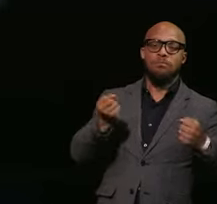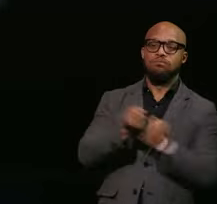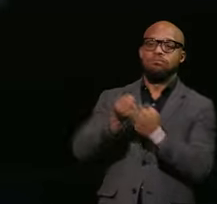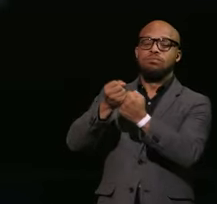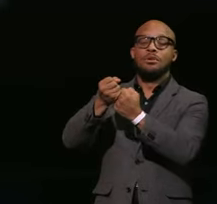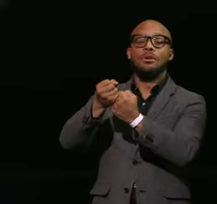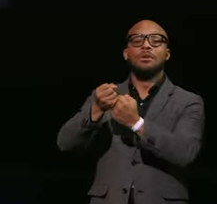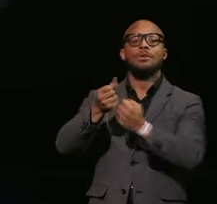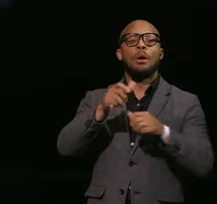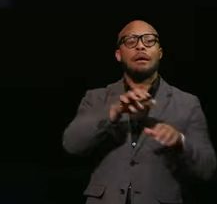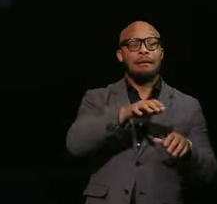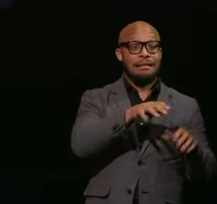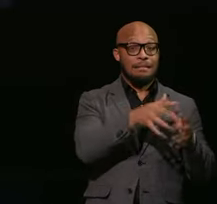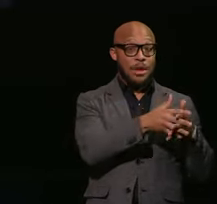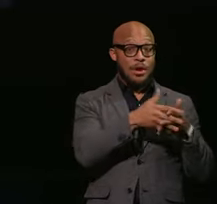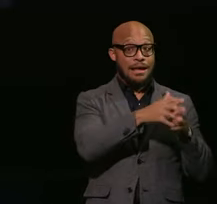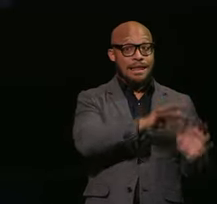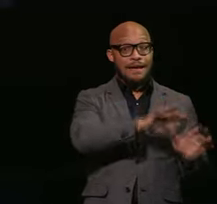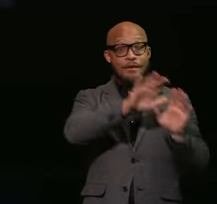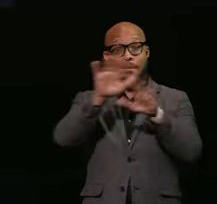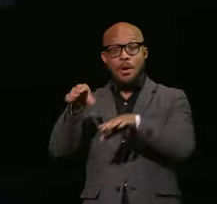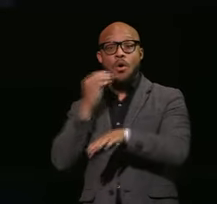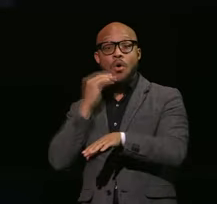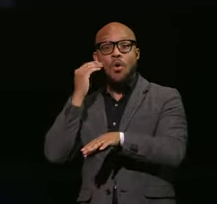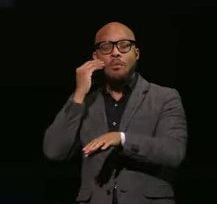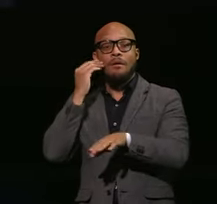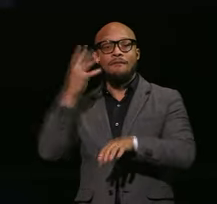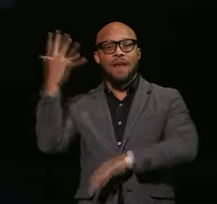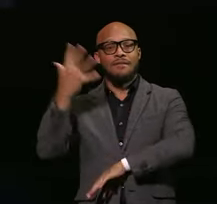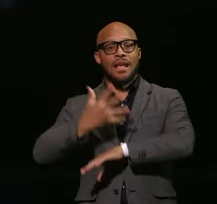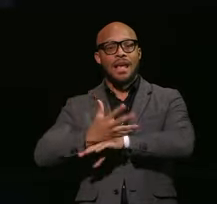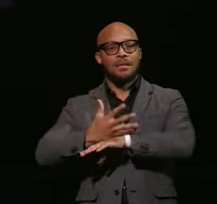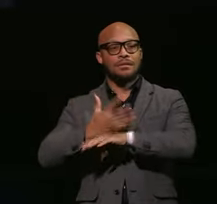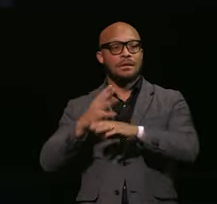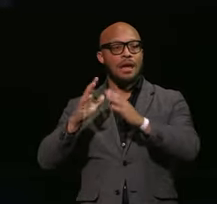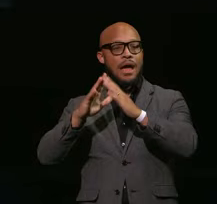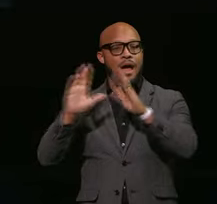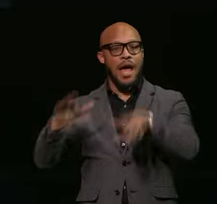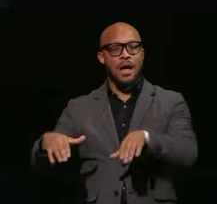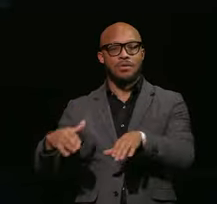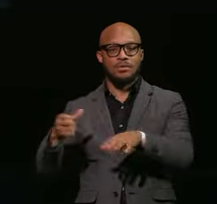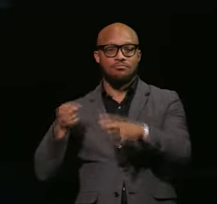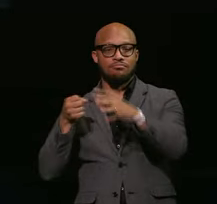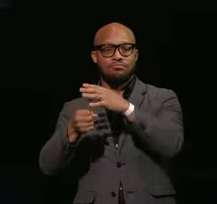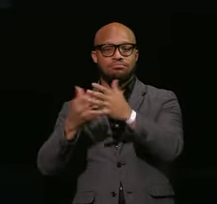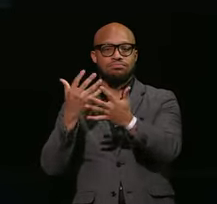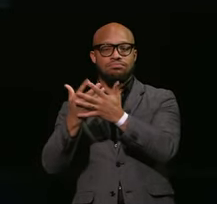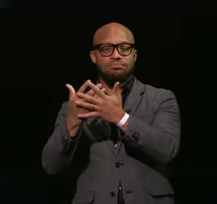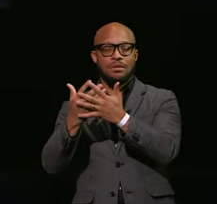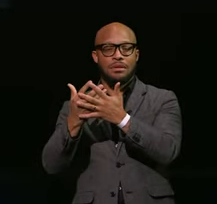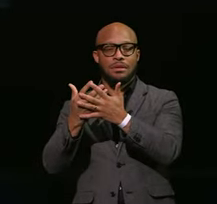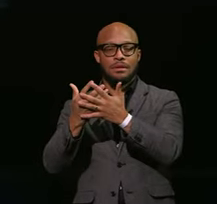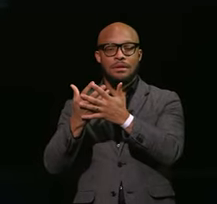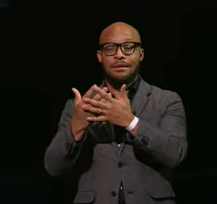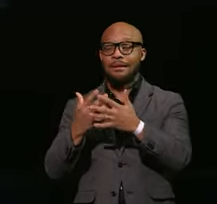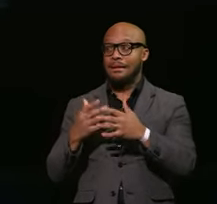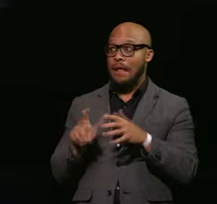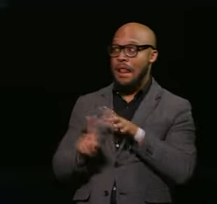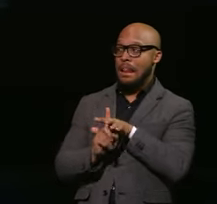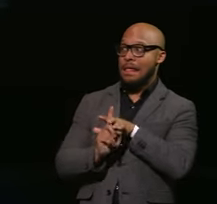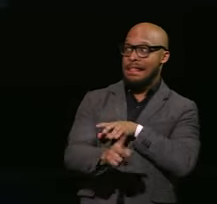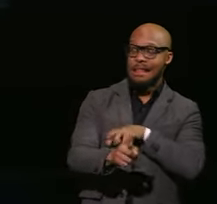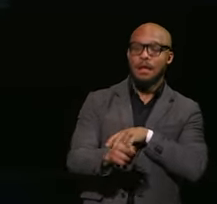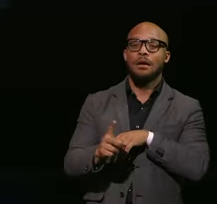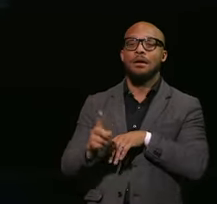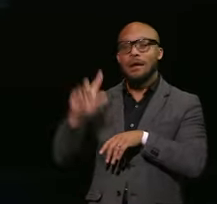he had to flee his own house and was on the run from the authorities. And then on the day that the Oscar nomination was announced,